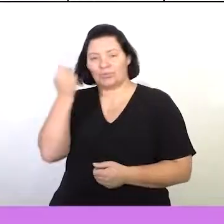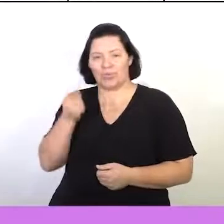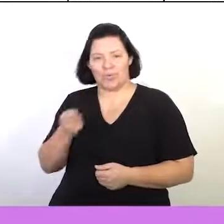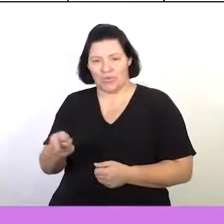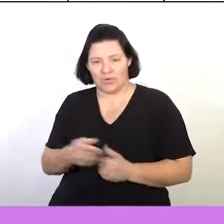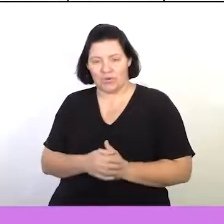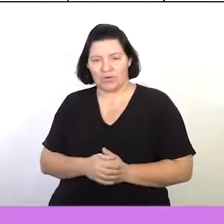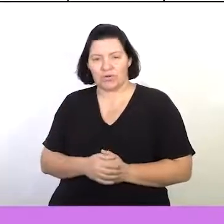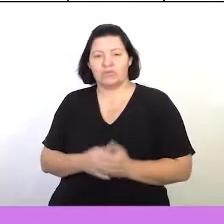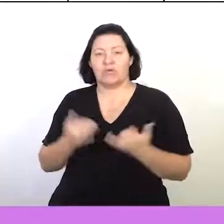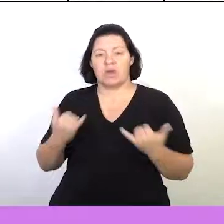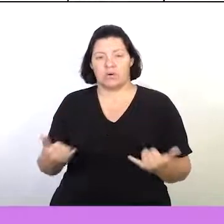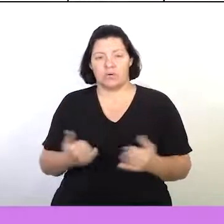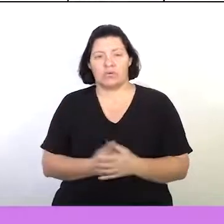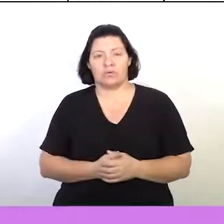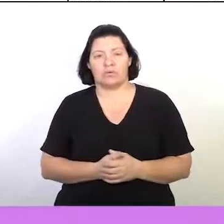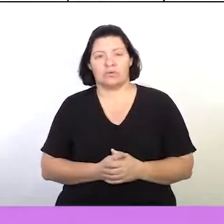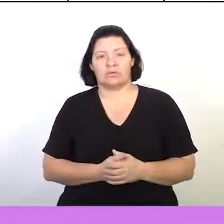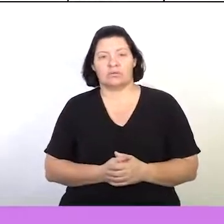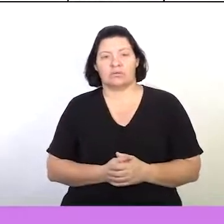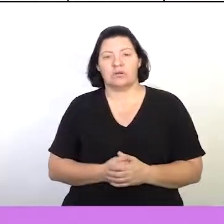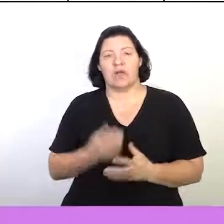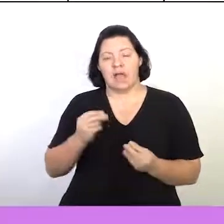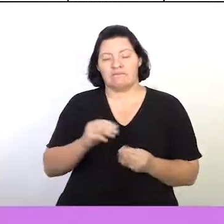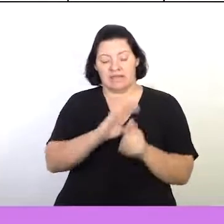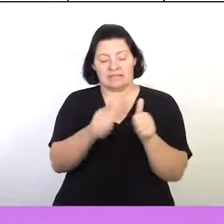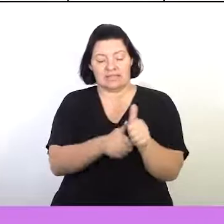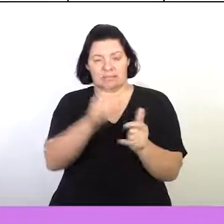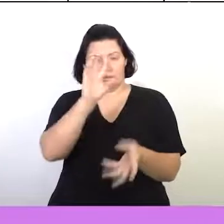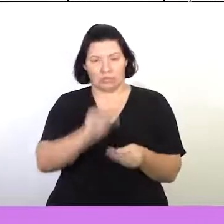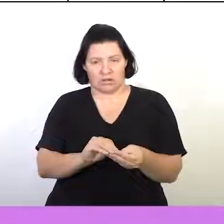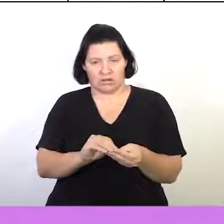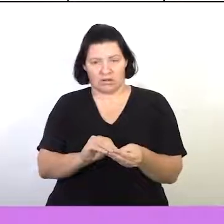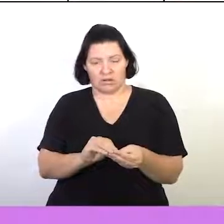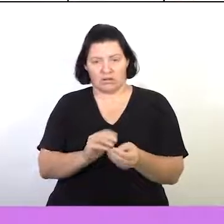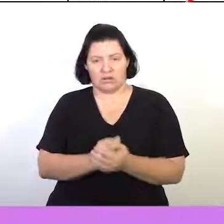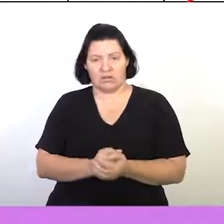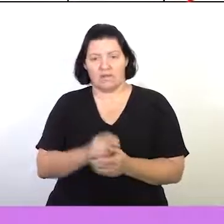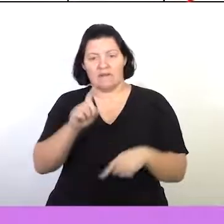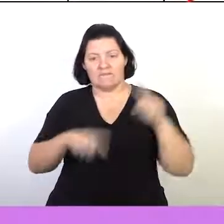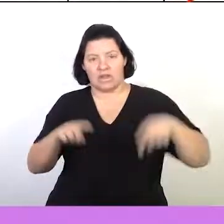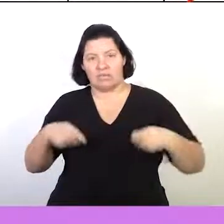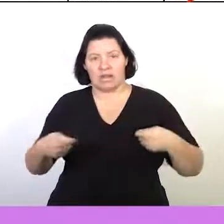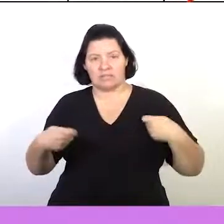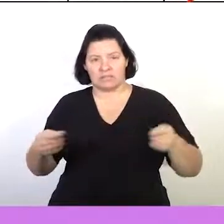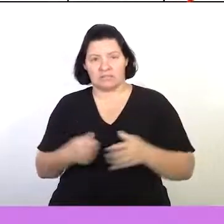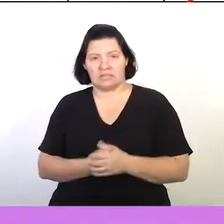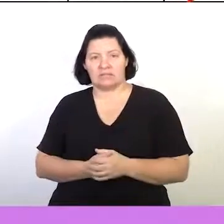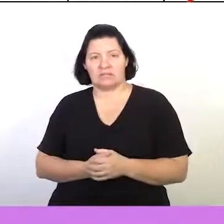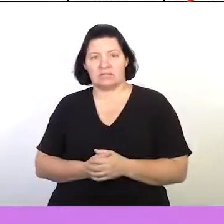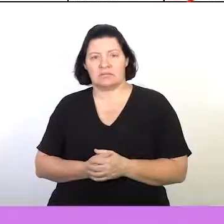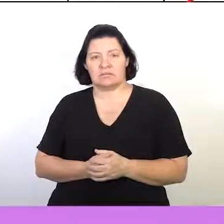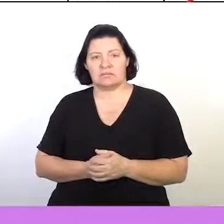don't know that value. All right, so now I already have the subtotal of your variable